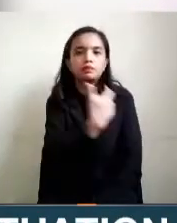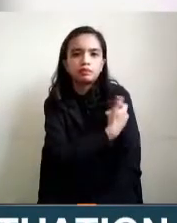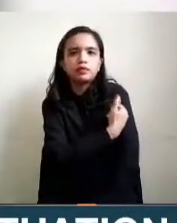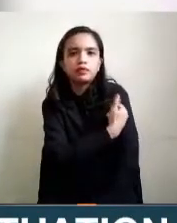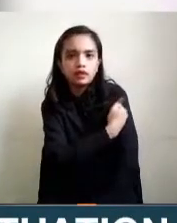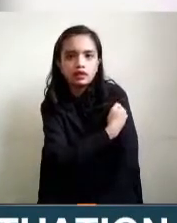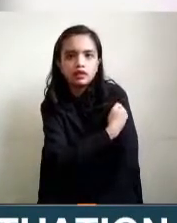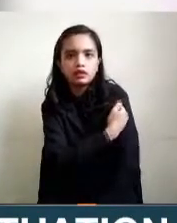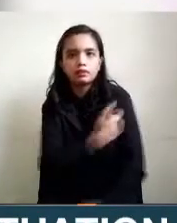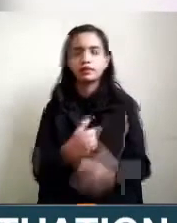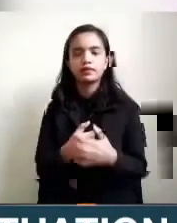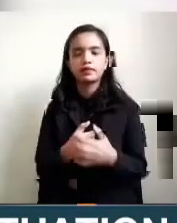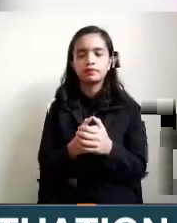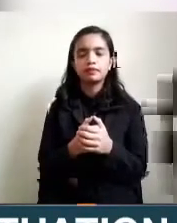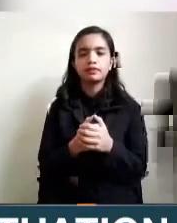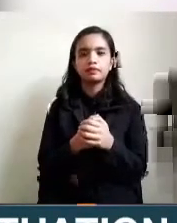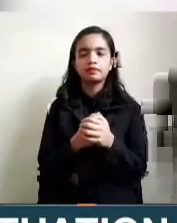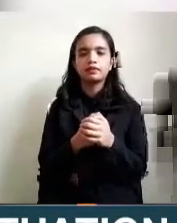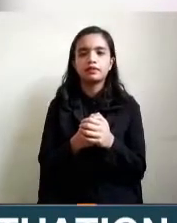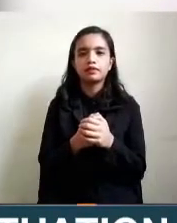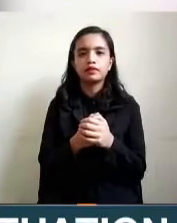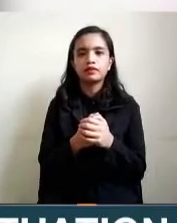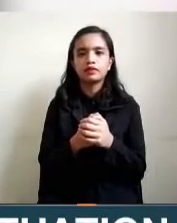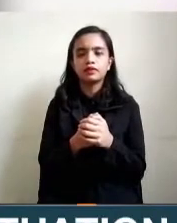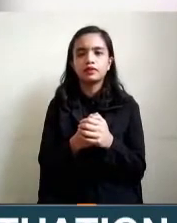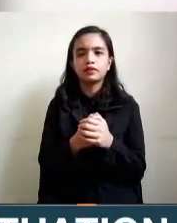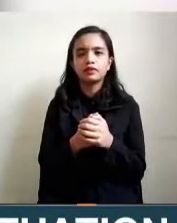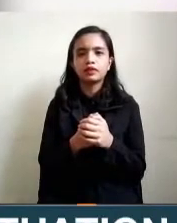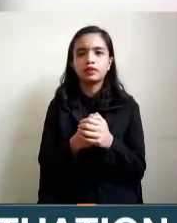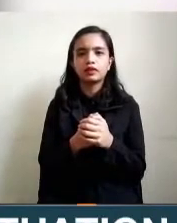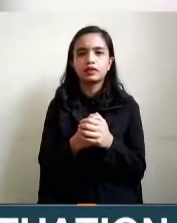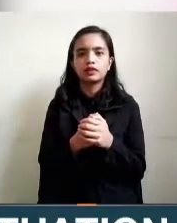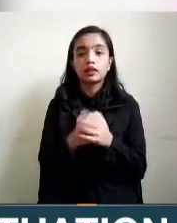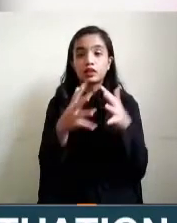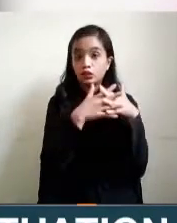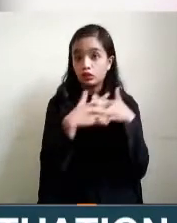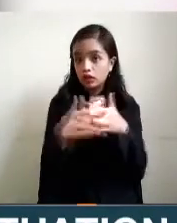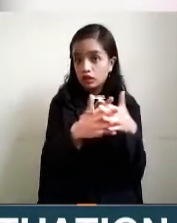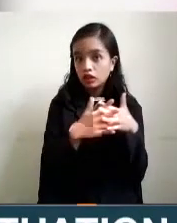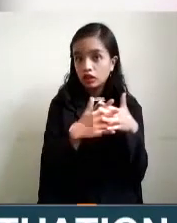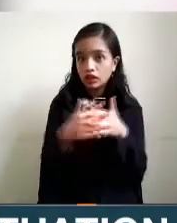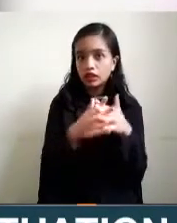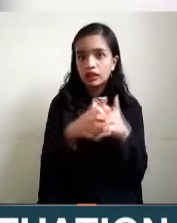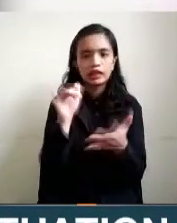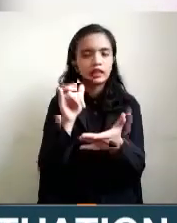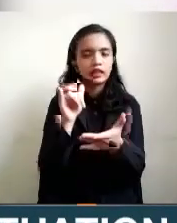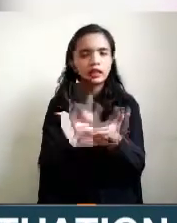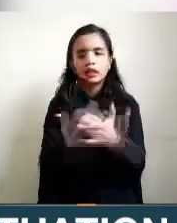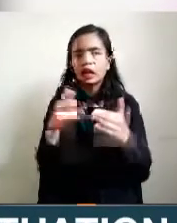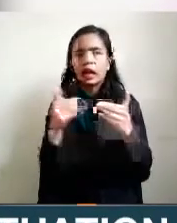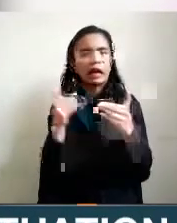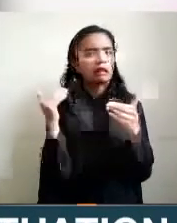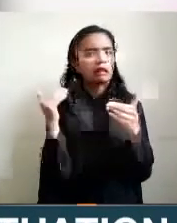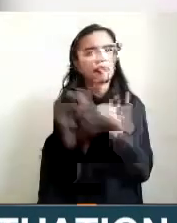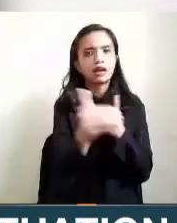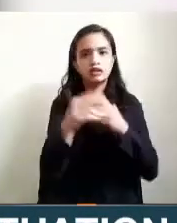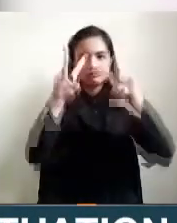are not too far away from. You know, that the United States, of course, is very advanced in the research